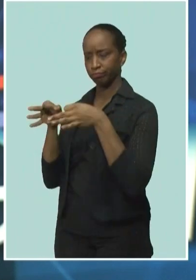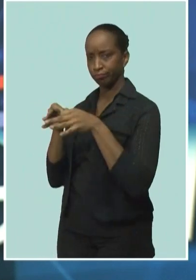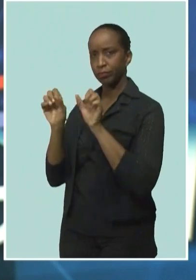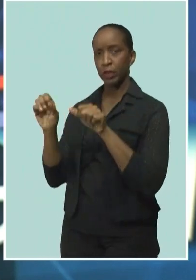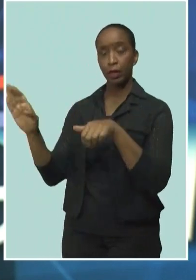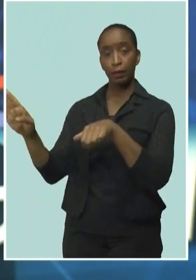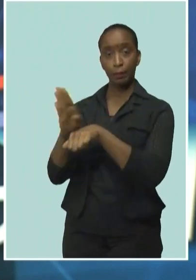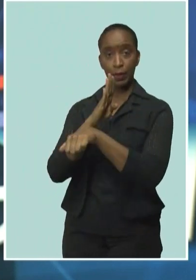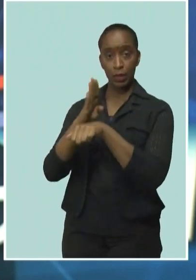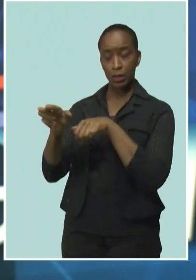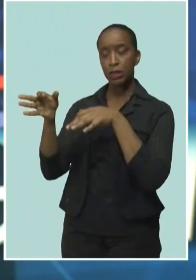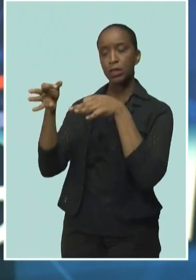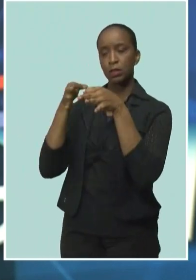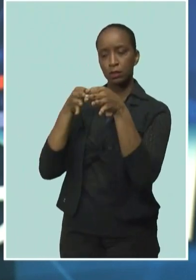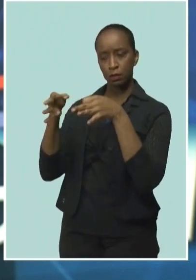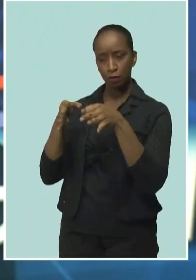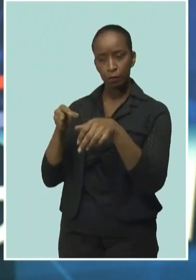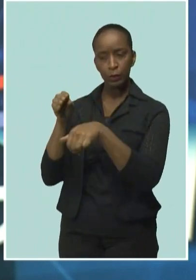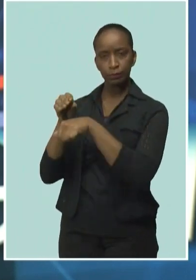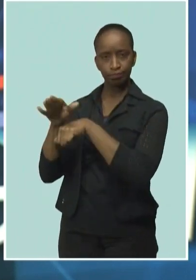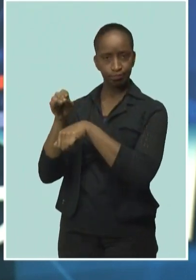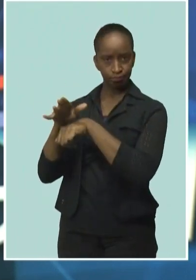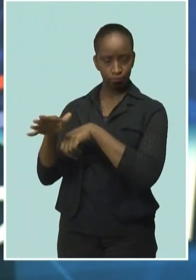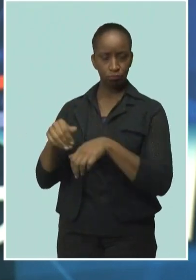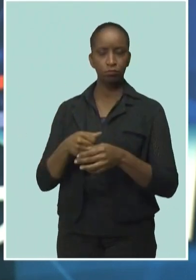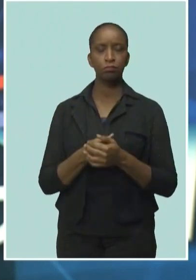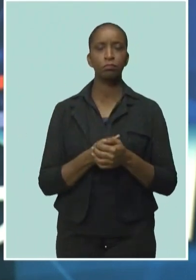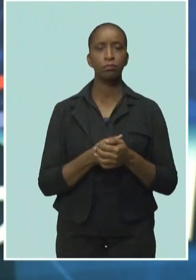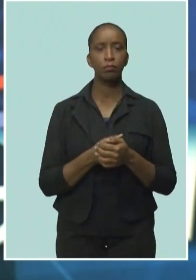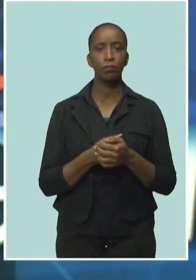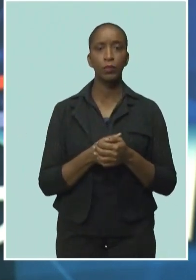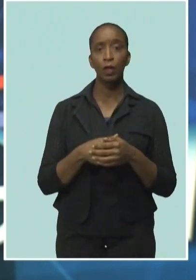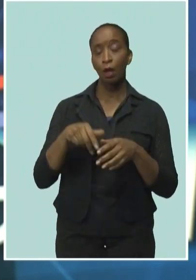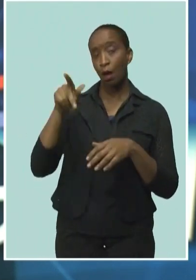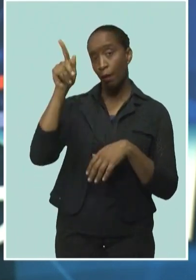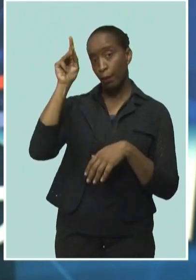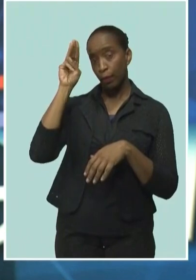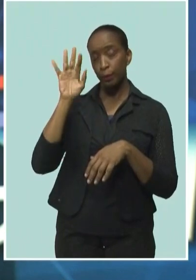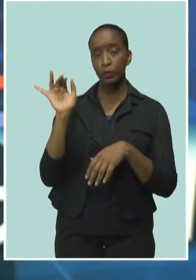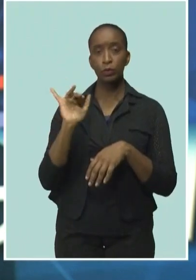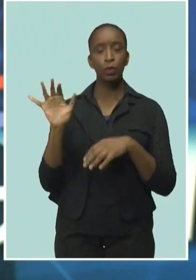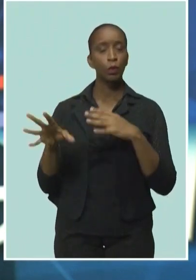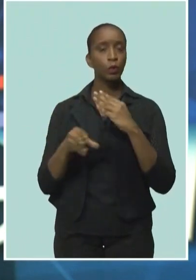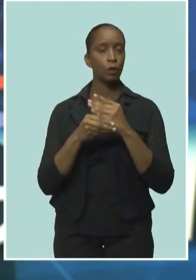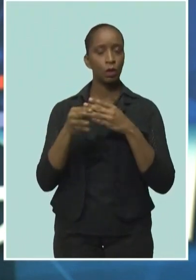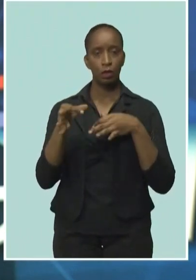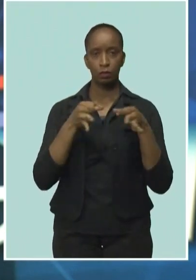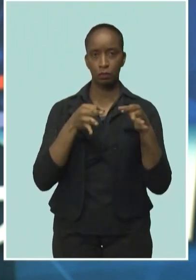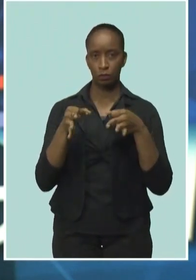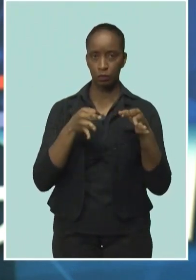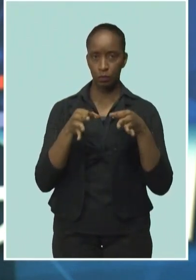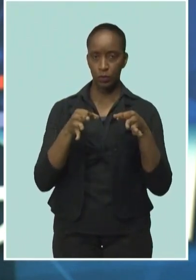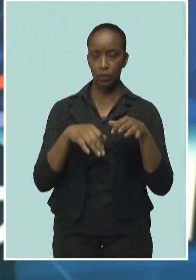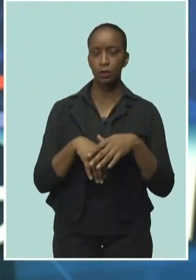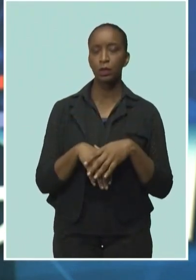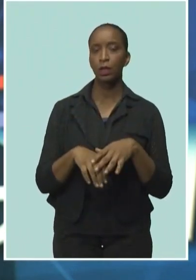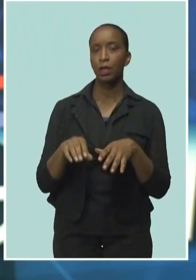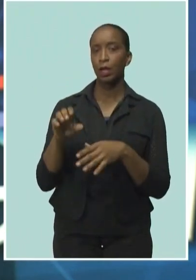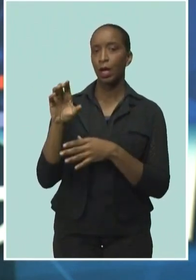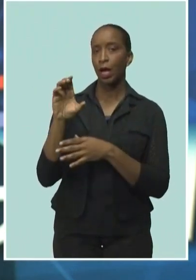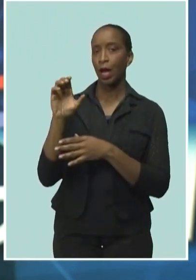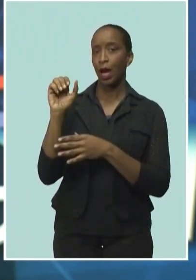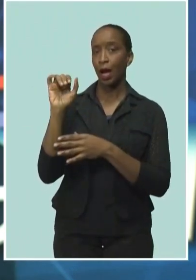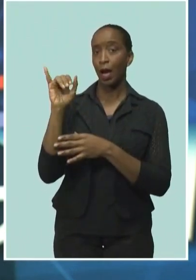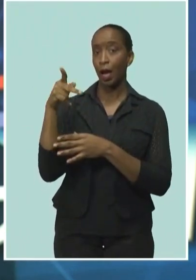with the new guidelines on corporate tax, Prime Minister Mia Amar Motley says changes are coming to the Corporate Affairs and Intellectual